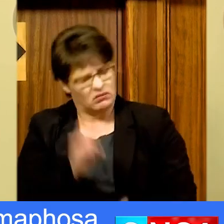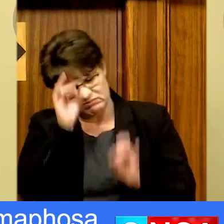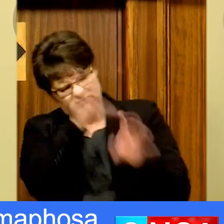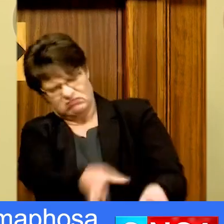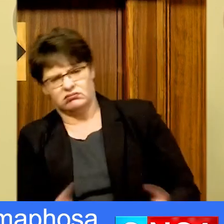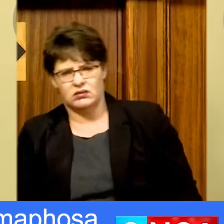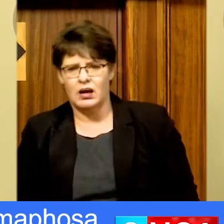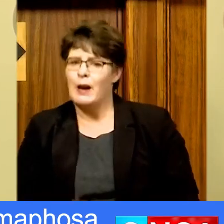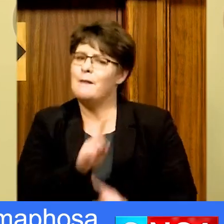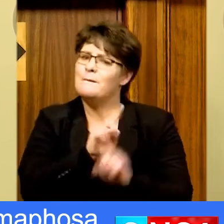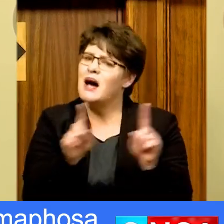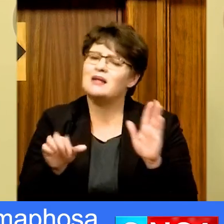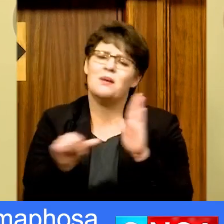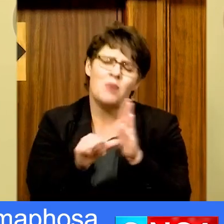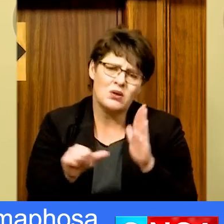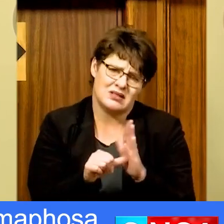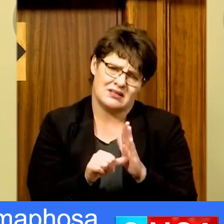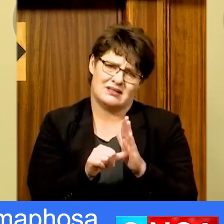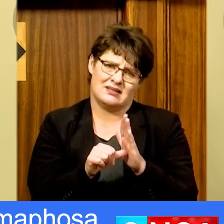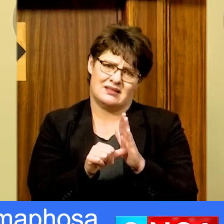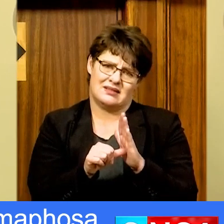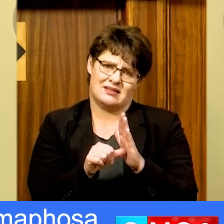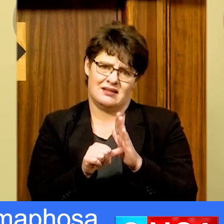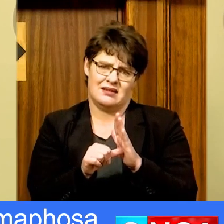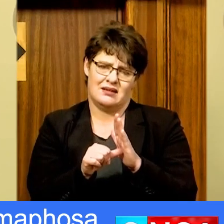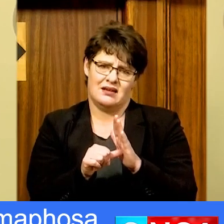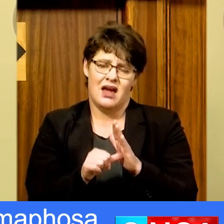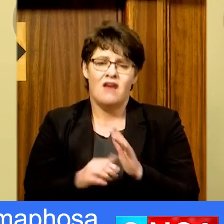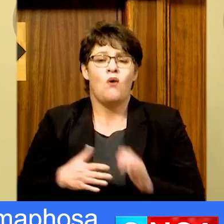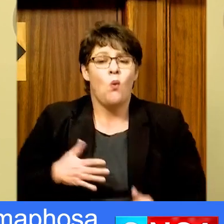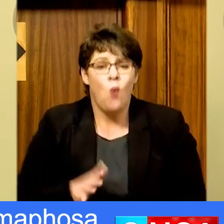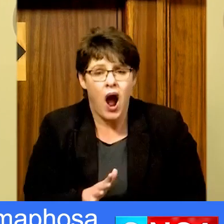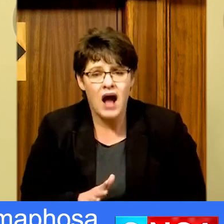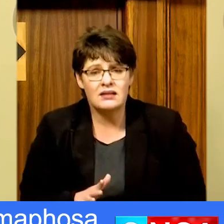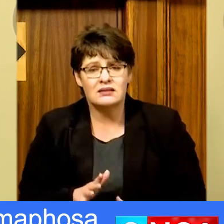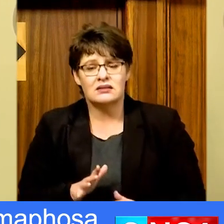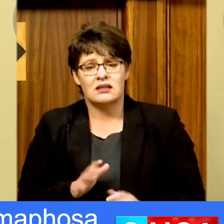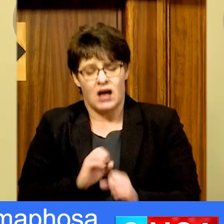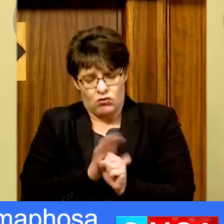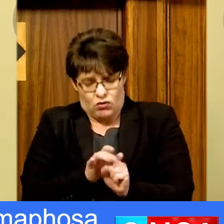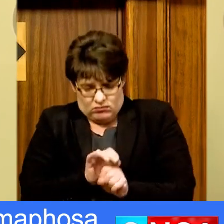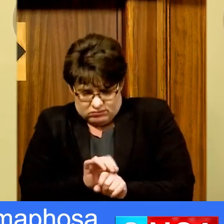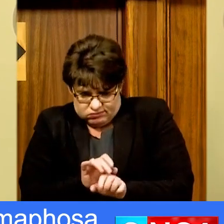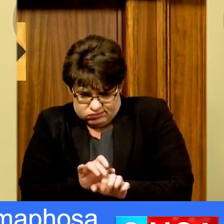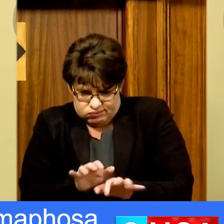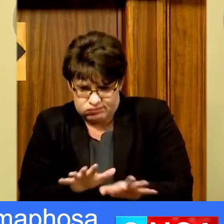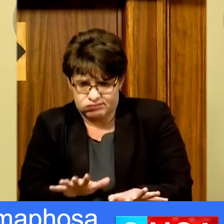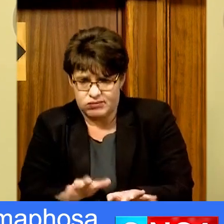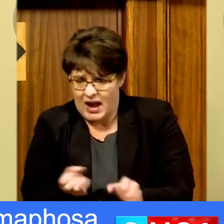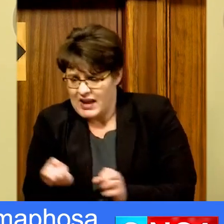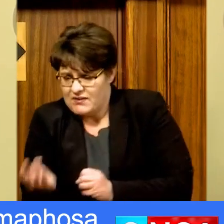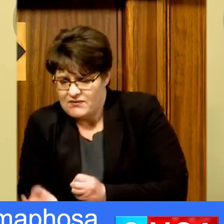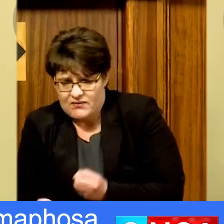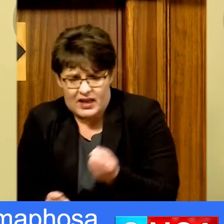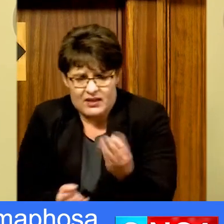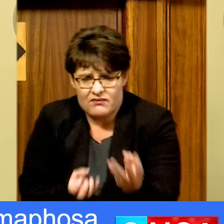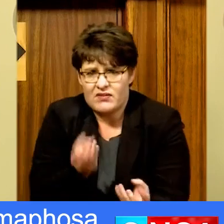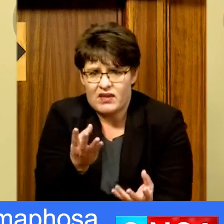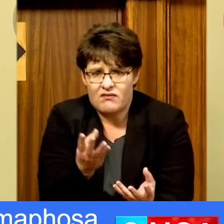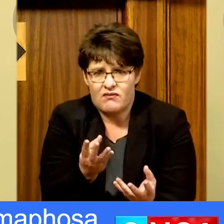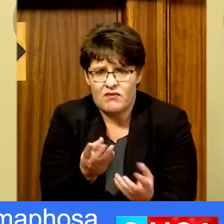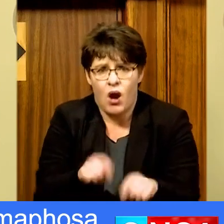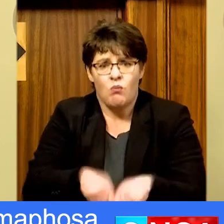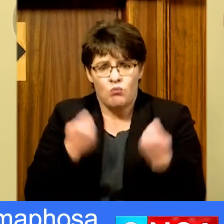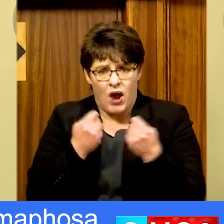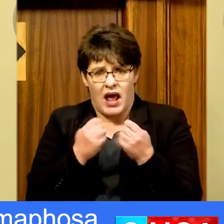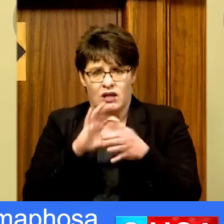is essential that we do so if we are to break the chain of transmission.